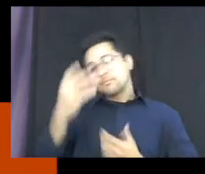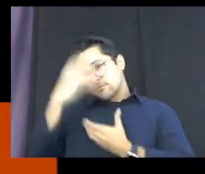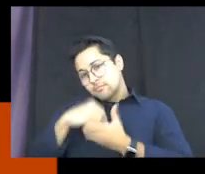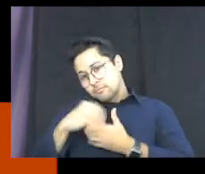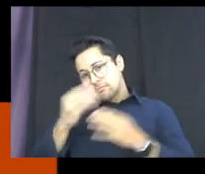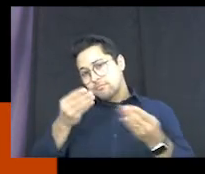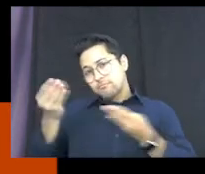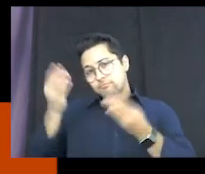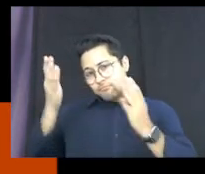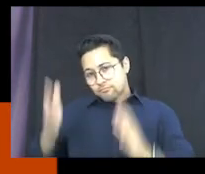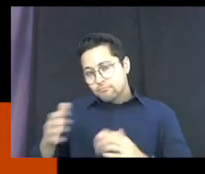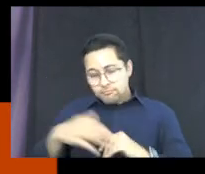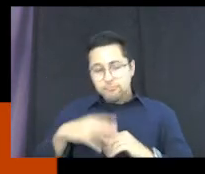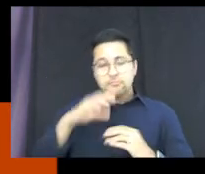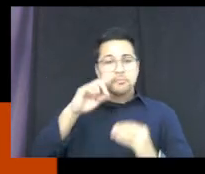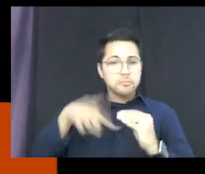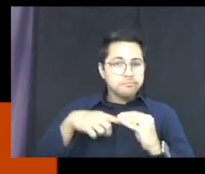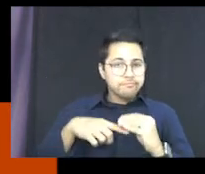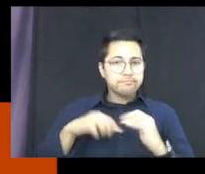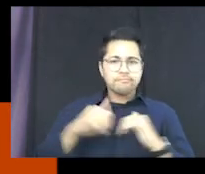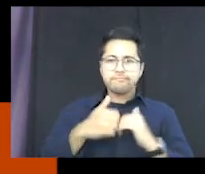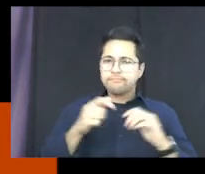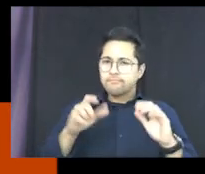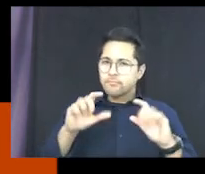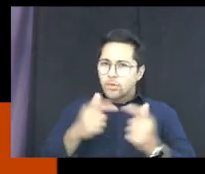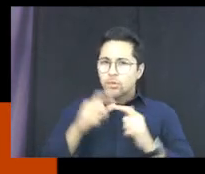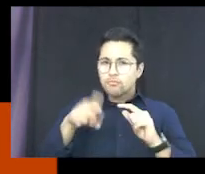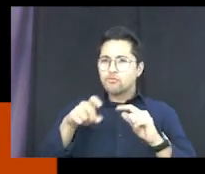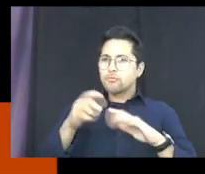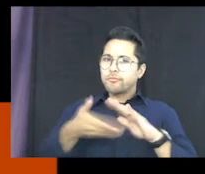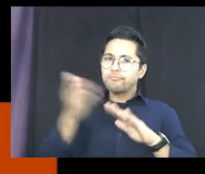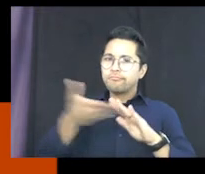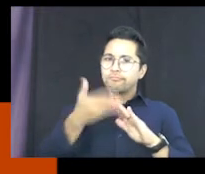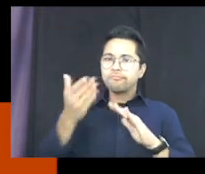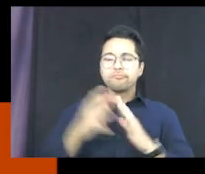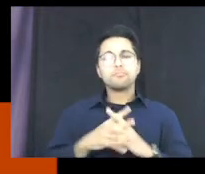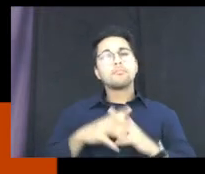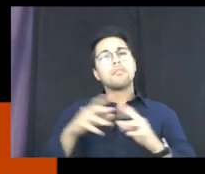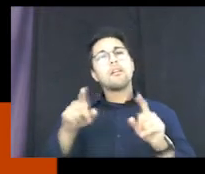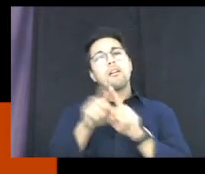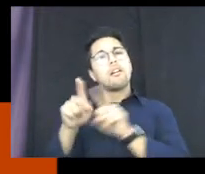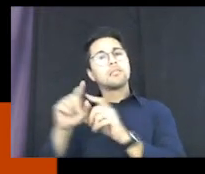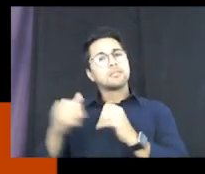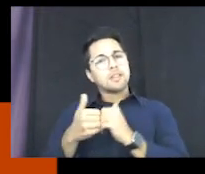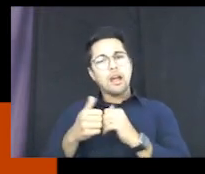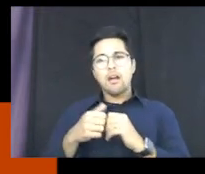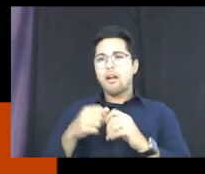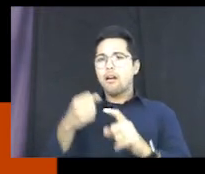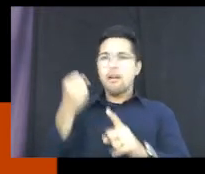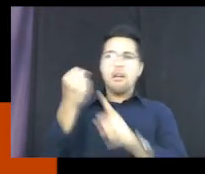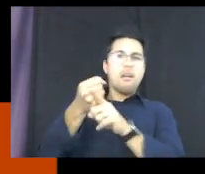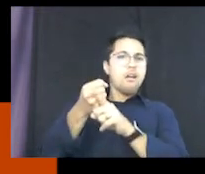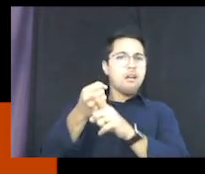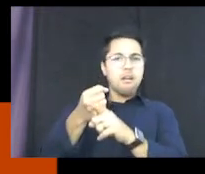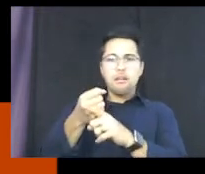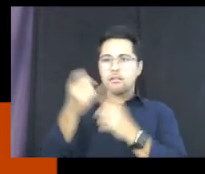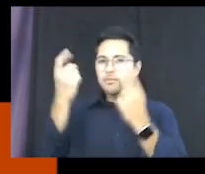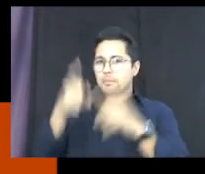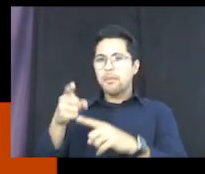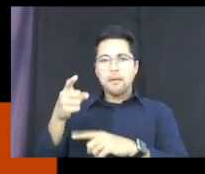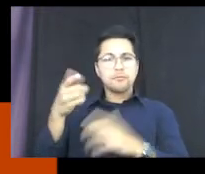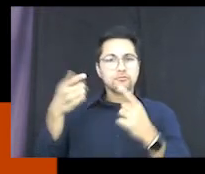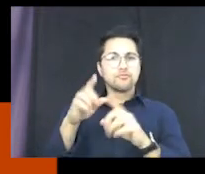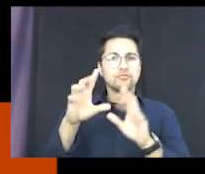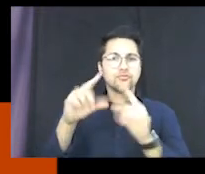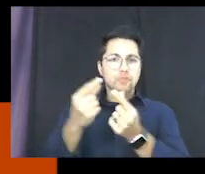autistic facilitators regarding how the group should be properly run and how incidents that occur during group meetings